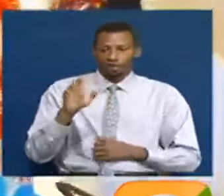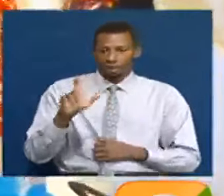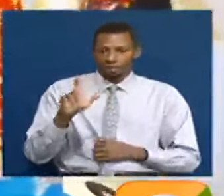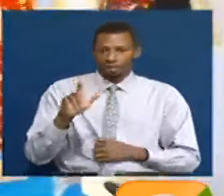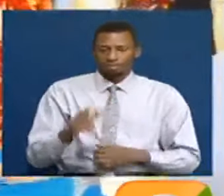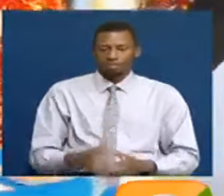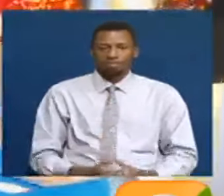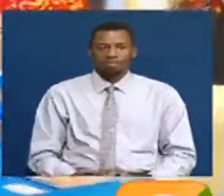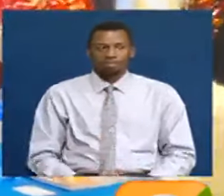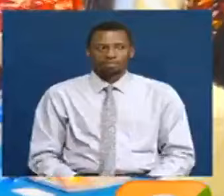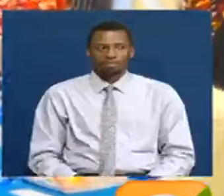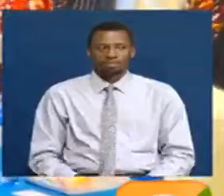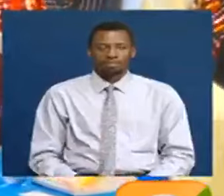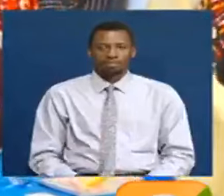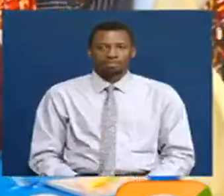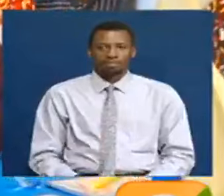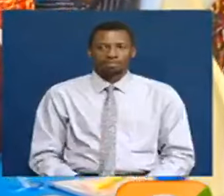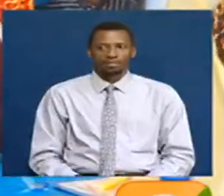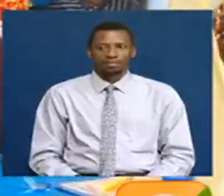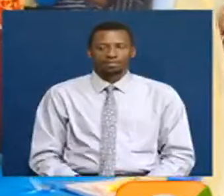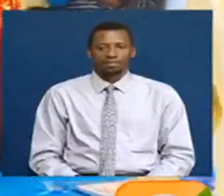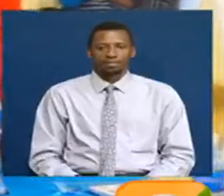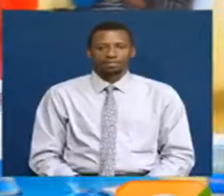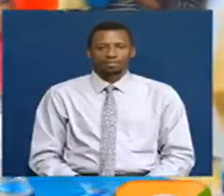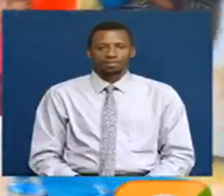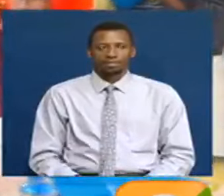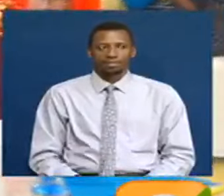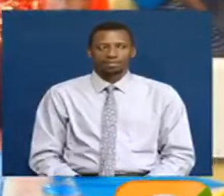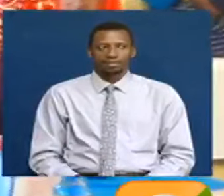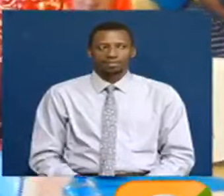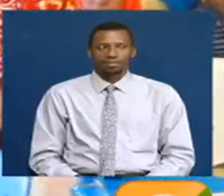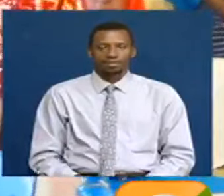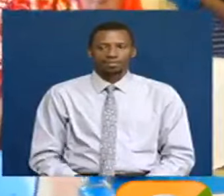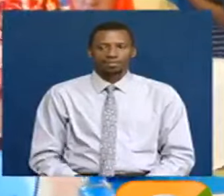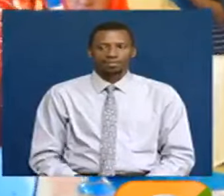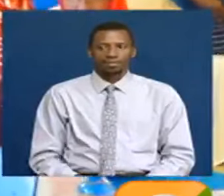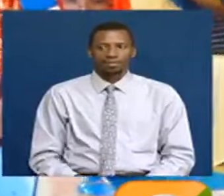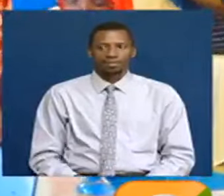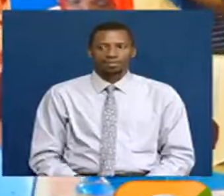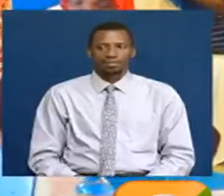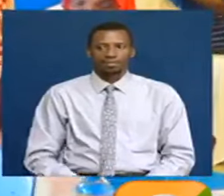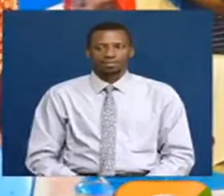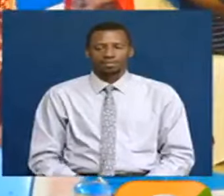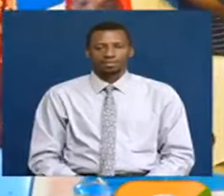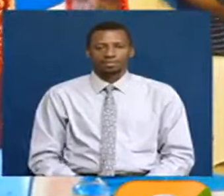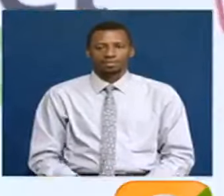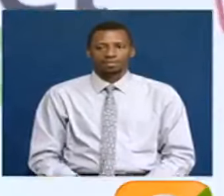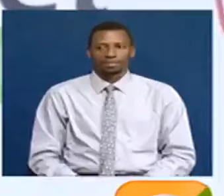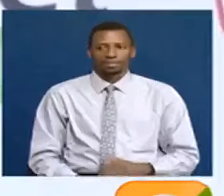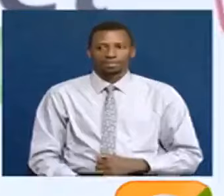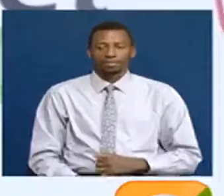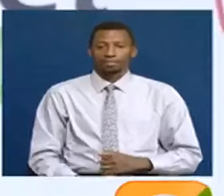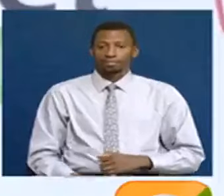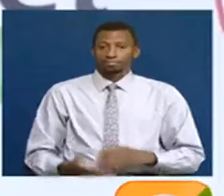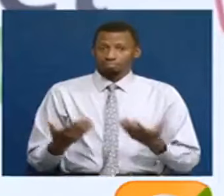Government representatives to come in a team that is looking at what is in the exhibition space. Mambo